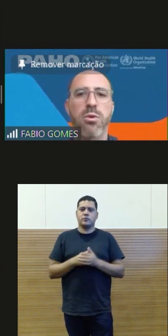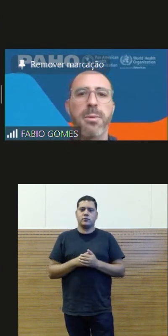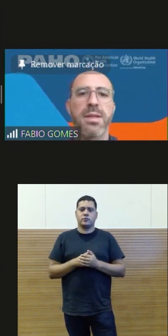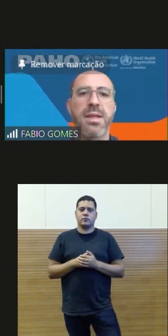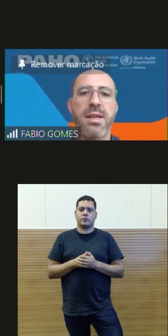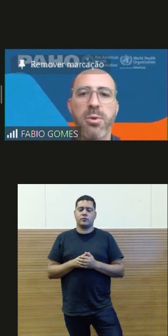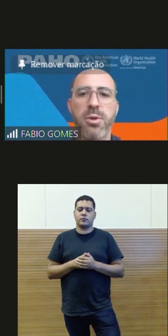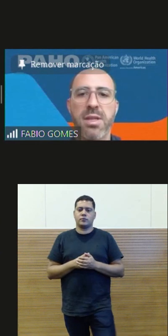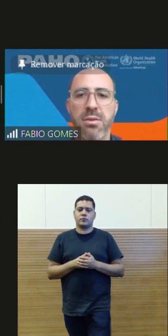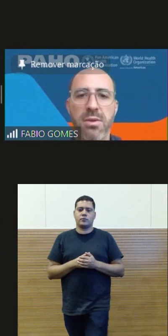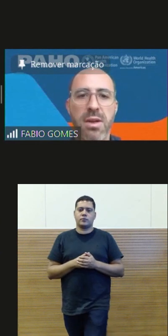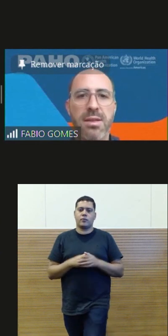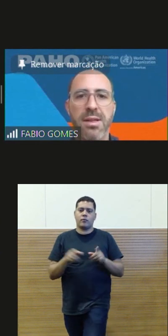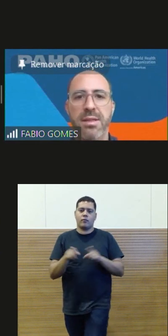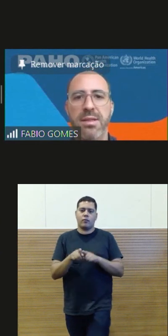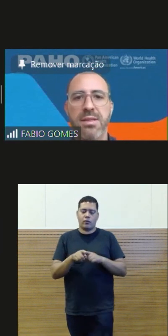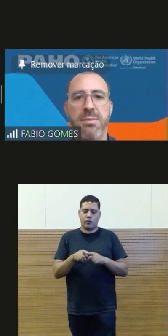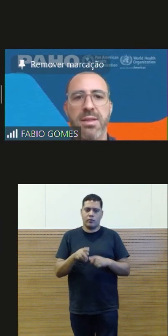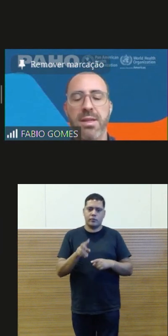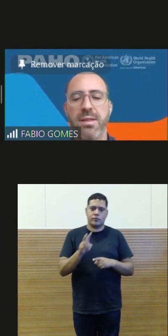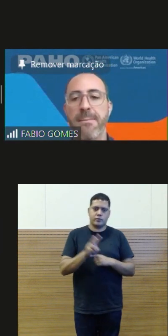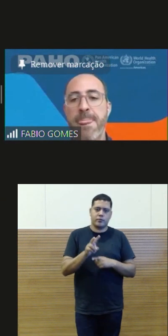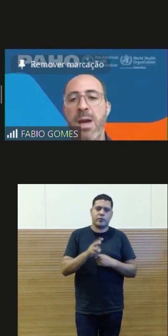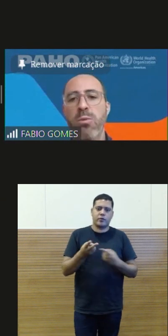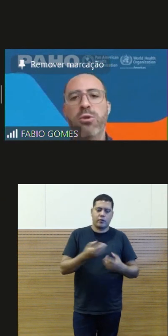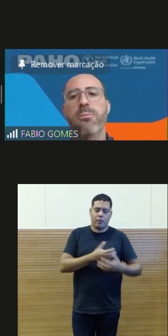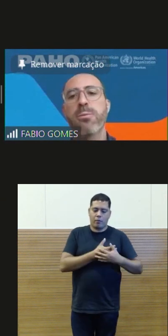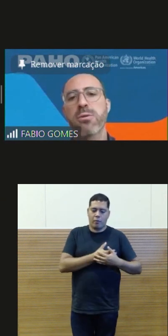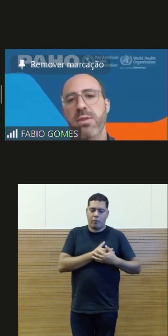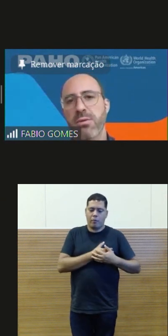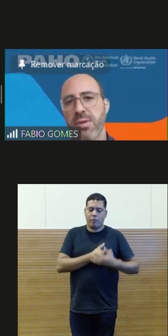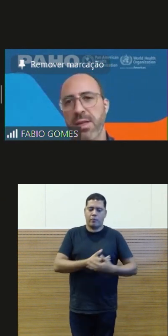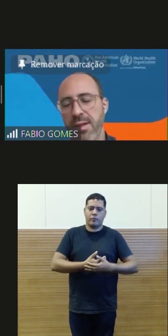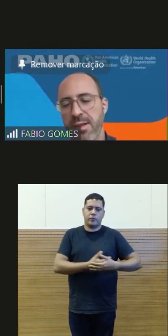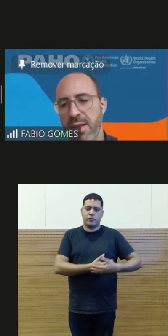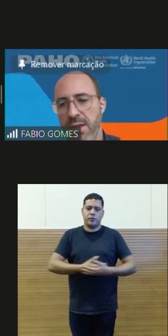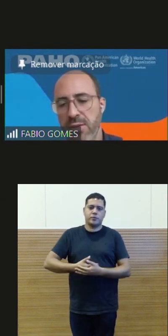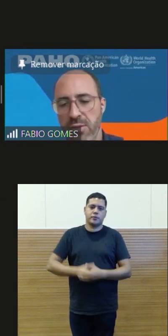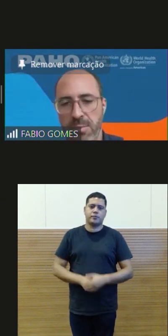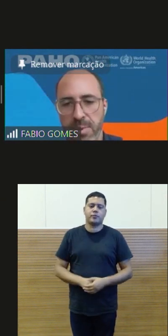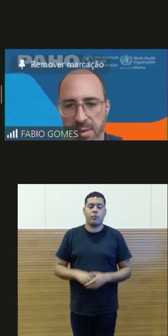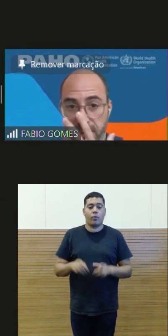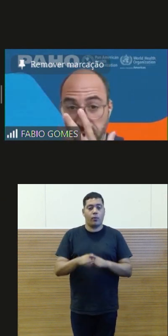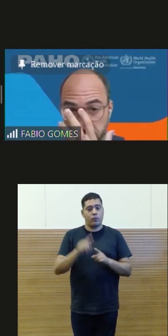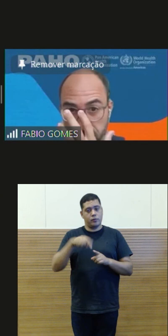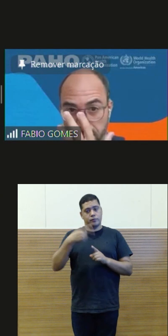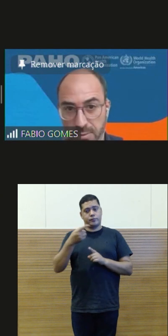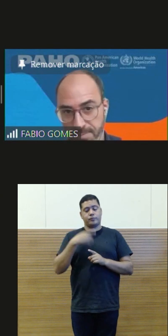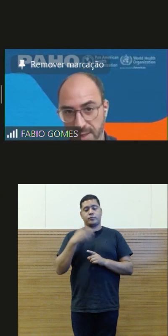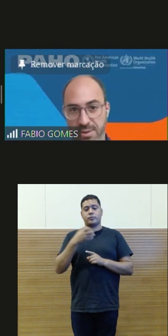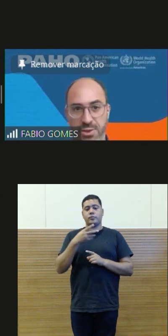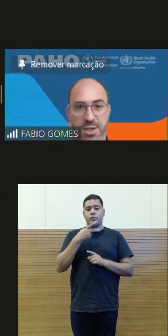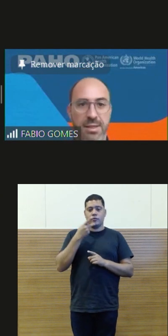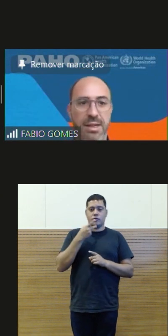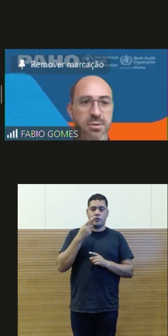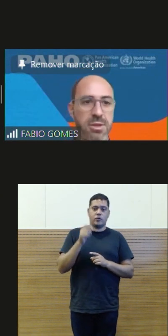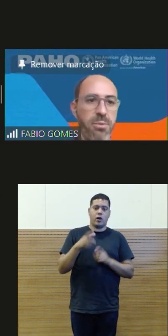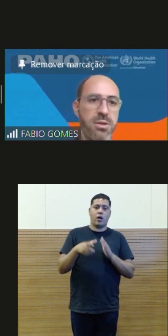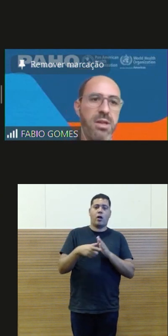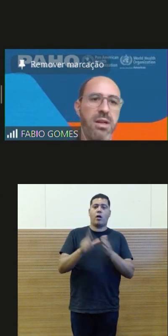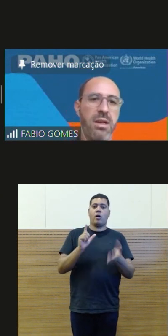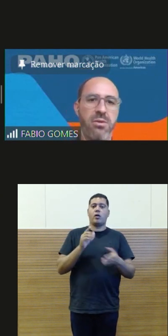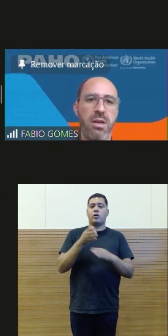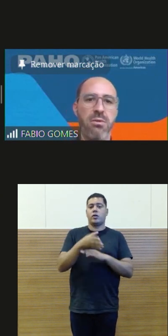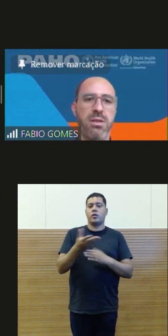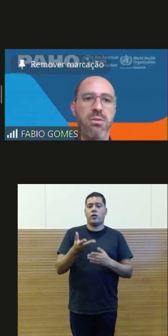the complementary food intake, and as well as in the protection of breastfeeding. Another point that I